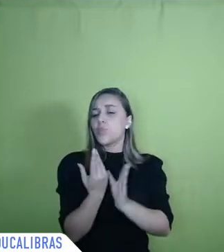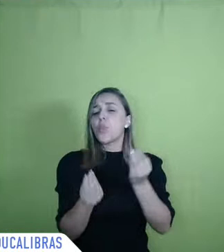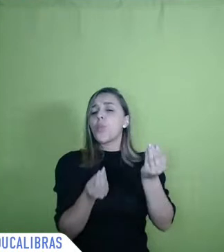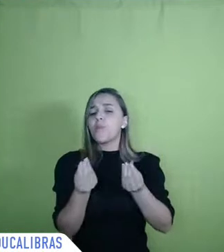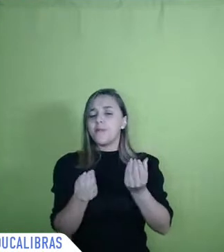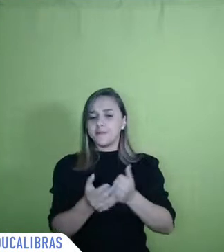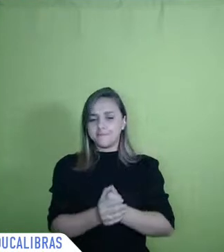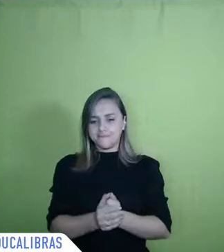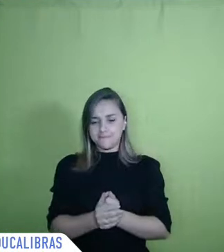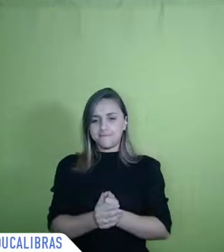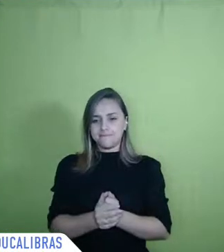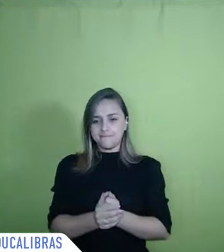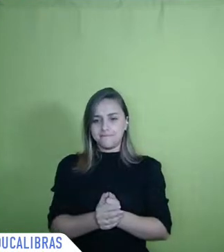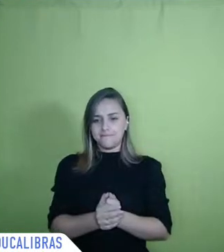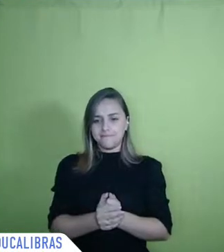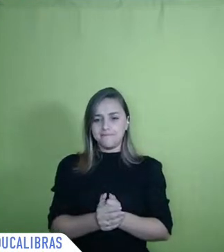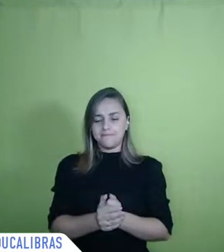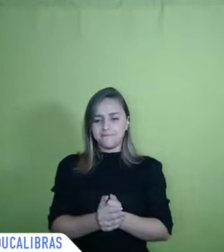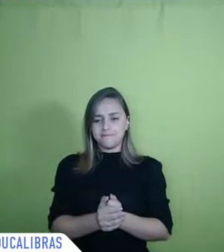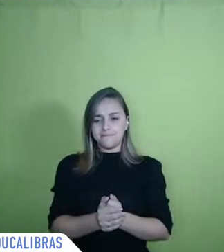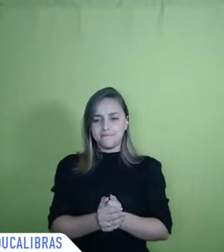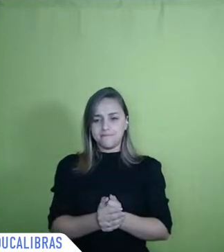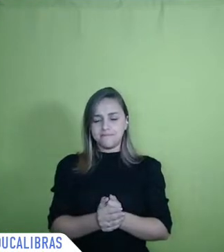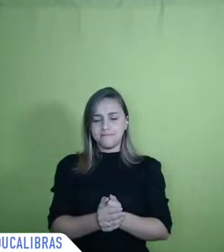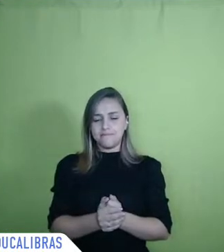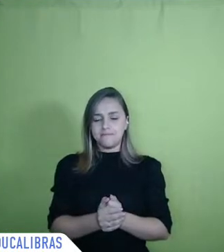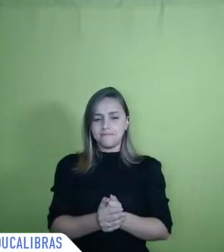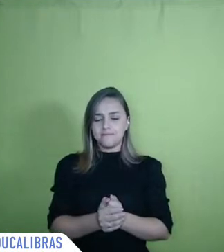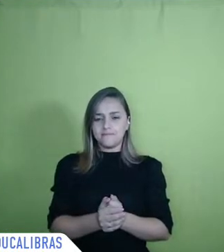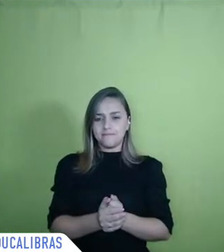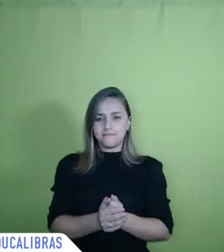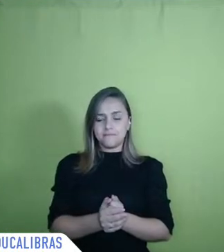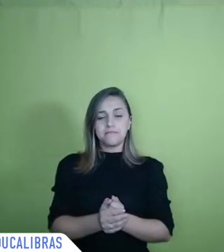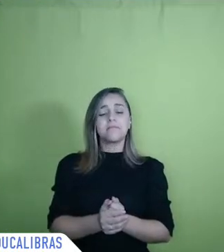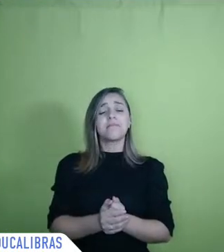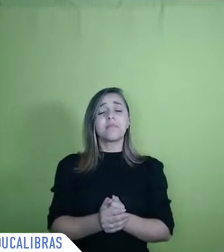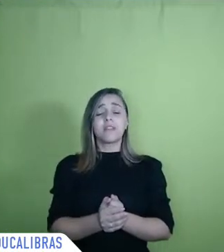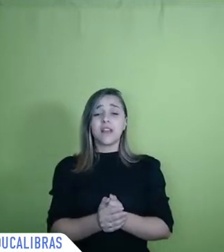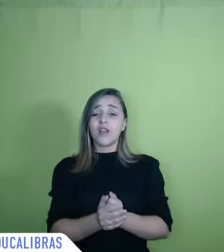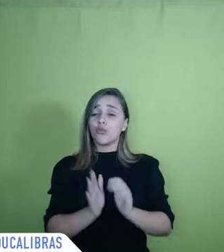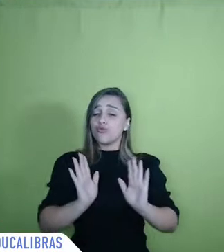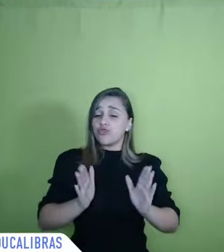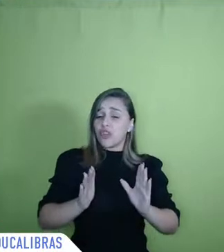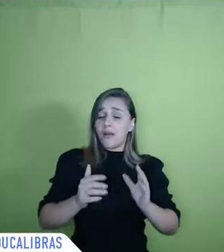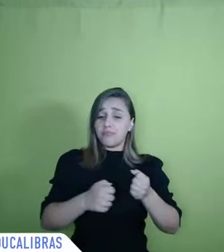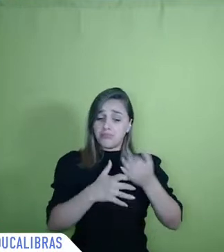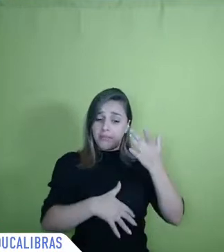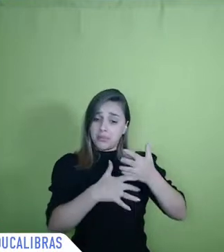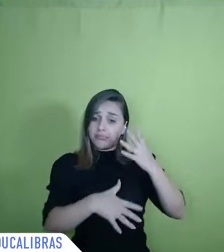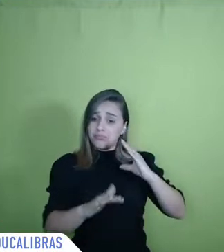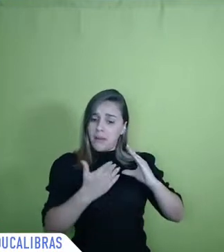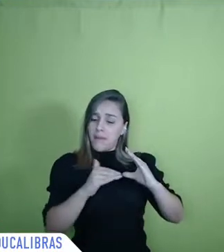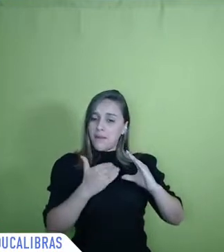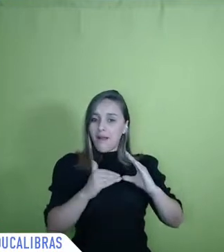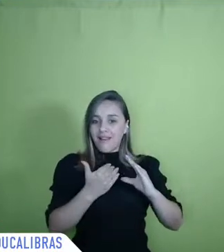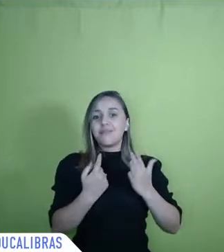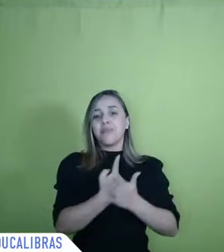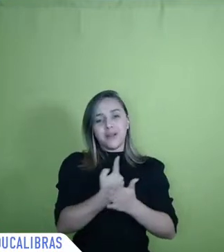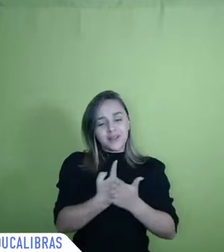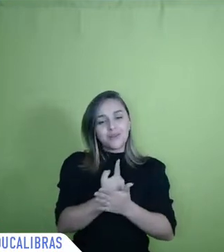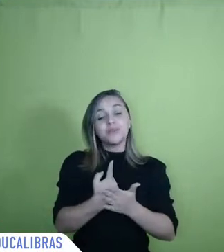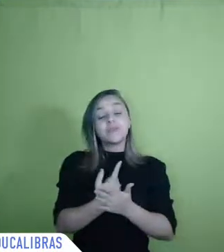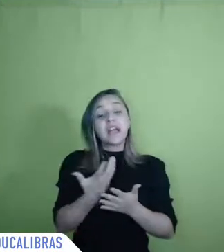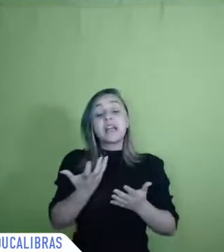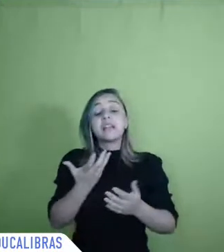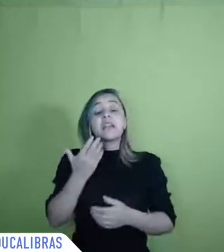debate, who says, how does Brazil's current tax structure perpetuate